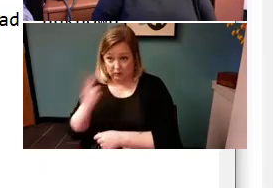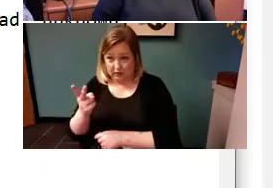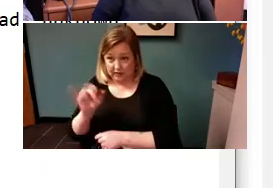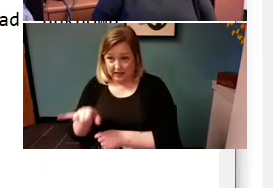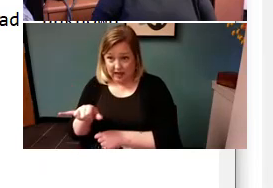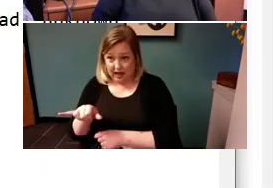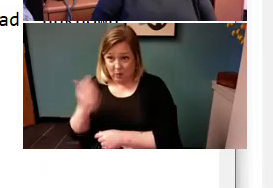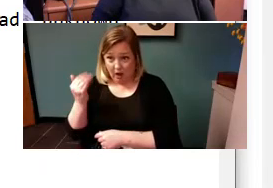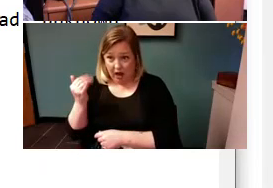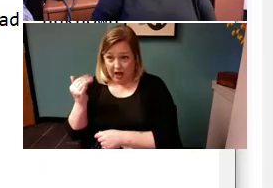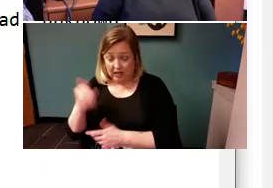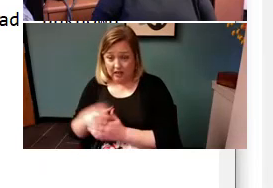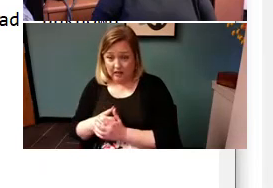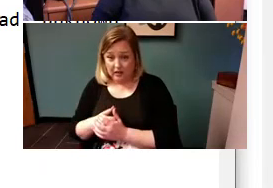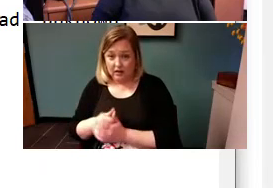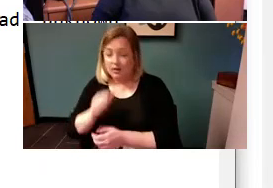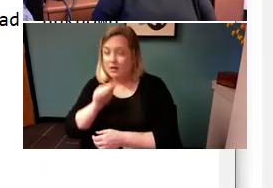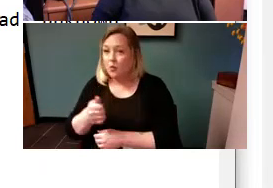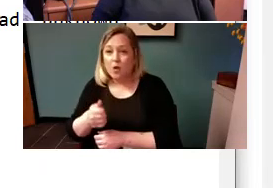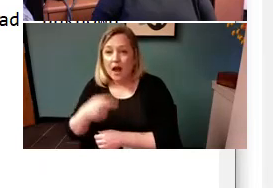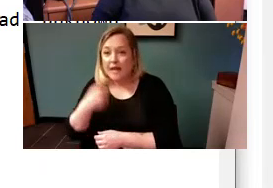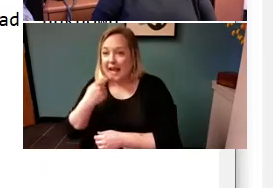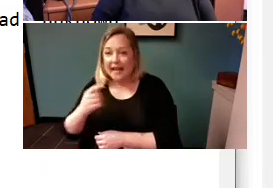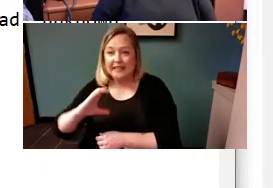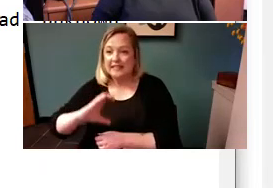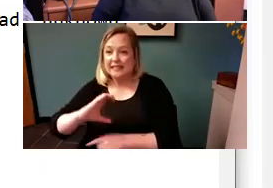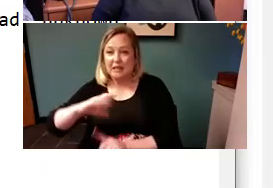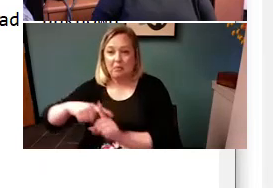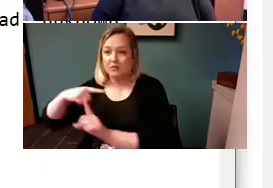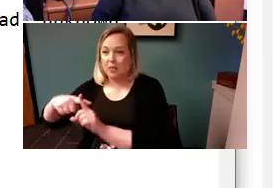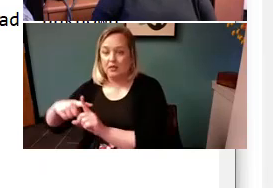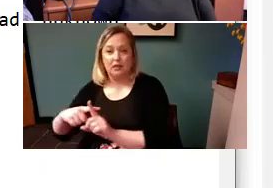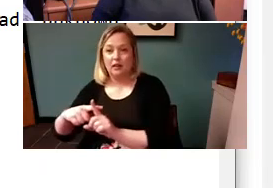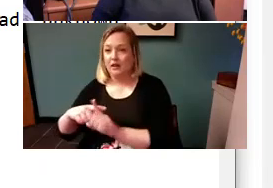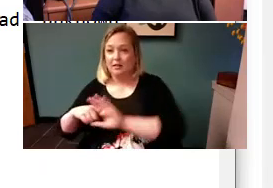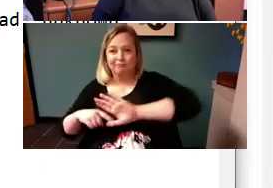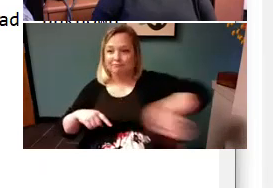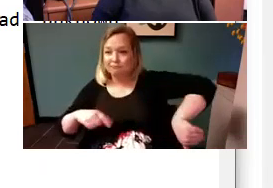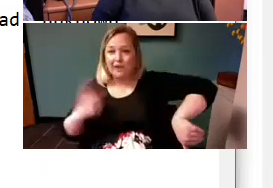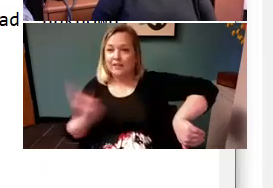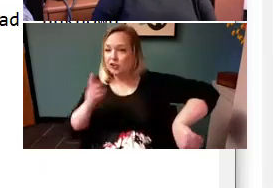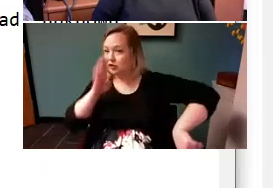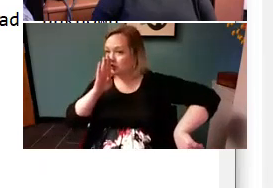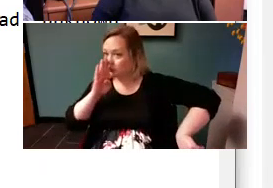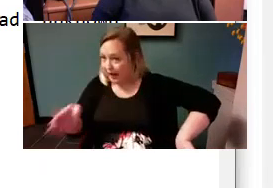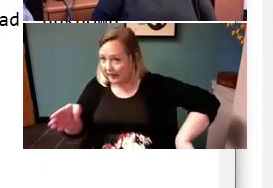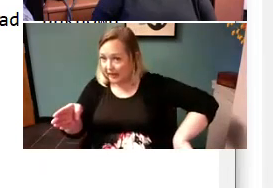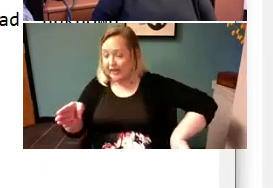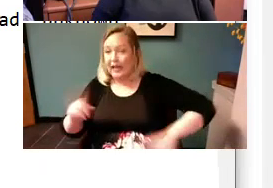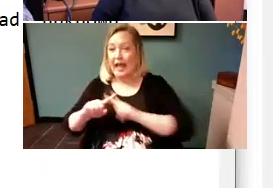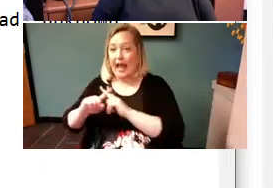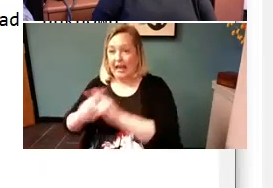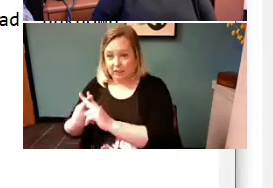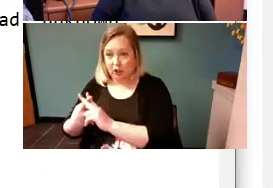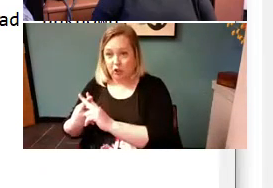We are not saying C++ whatever, right? We are just directly executing this particular program, because C++ generates